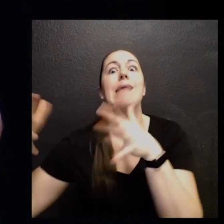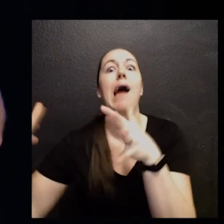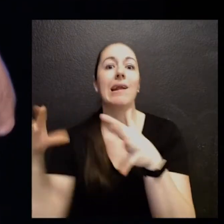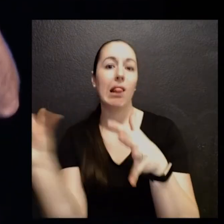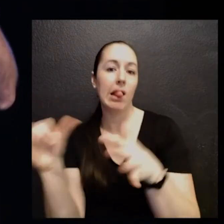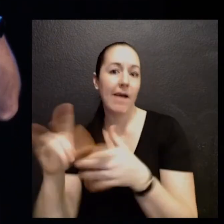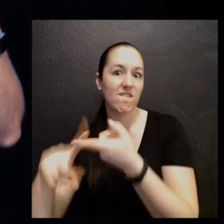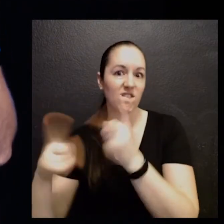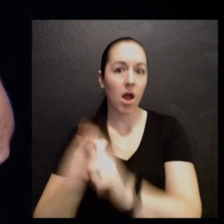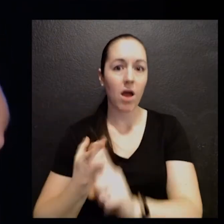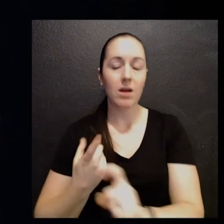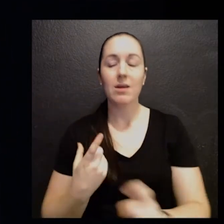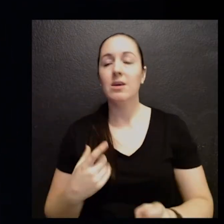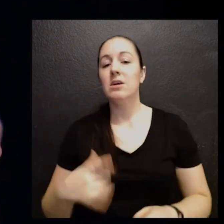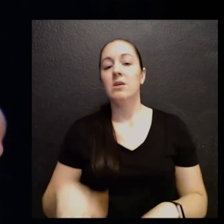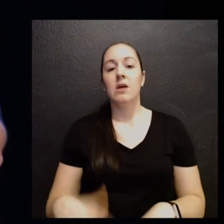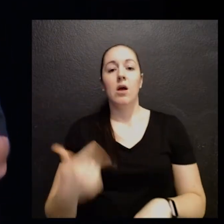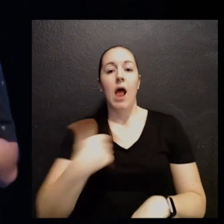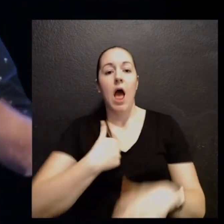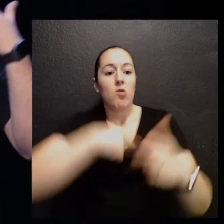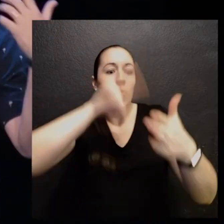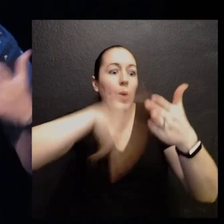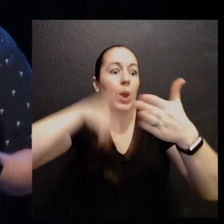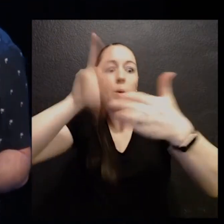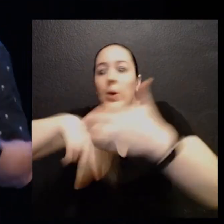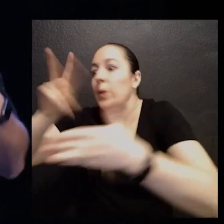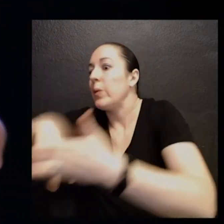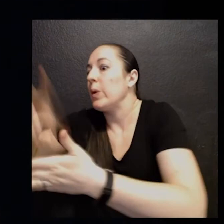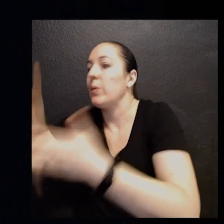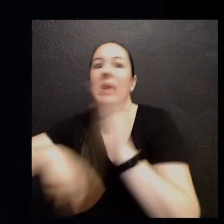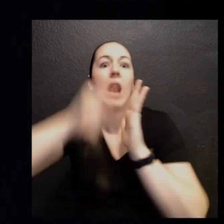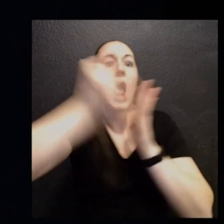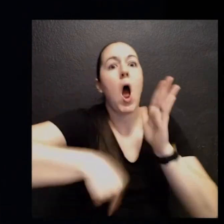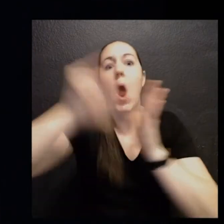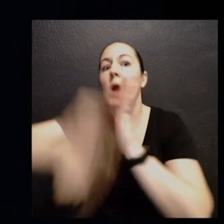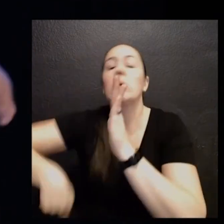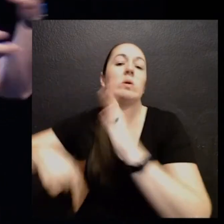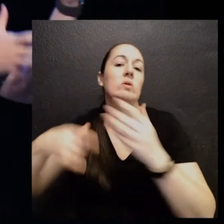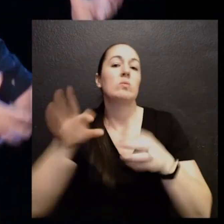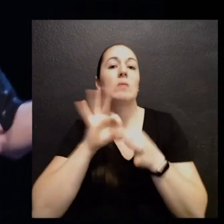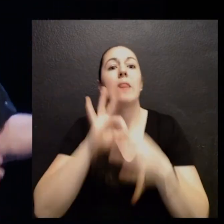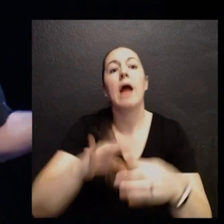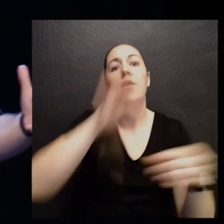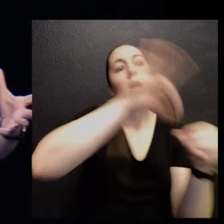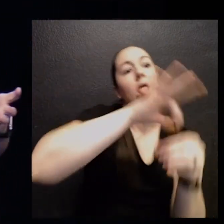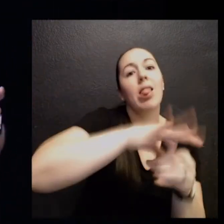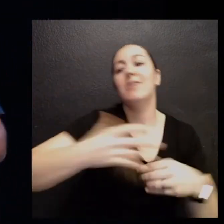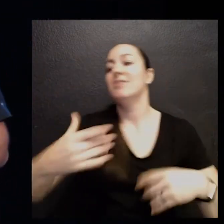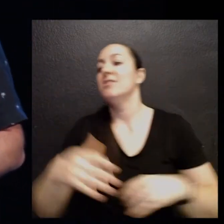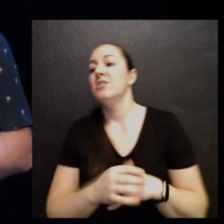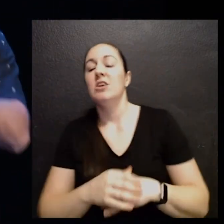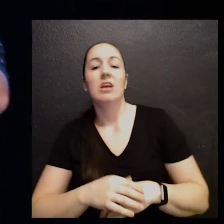You consume the headlines of COVID, the economy, the election, restrictions of freedoms versus public safety.